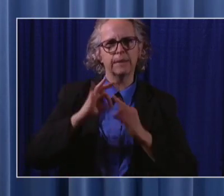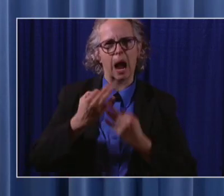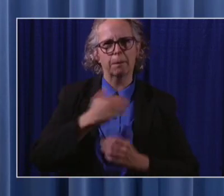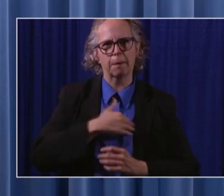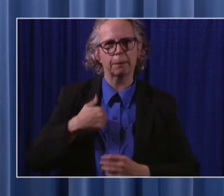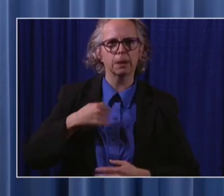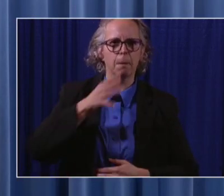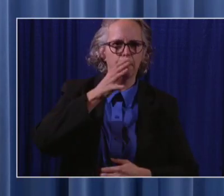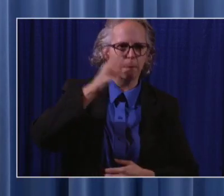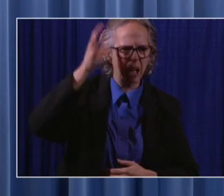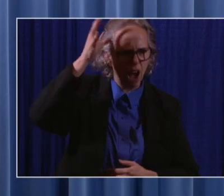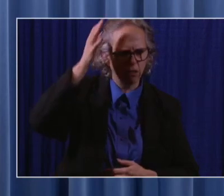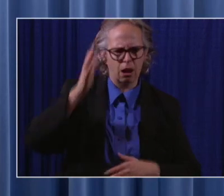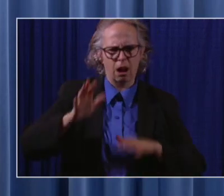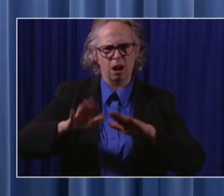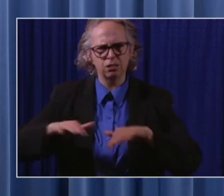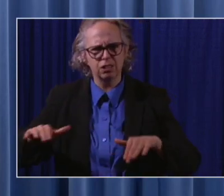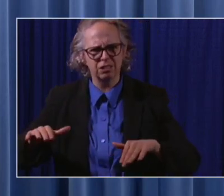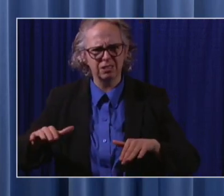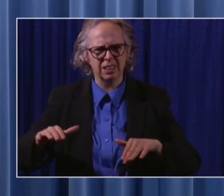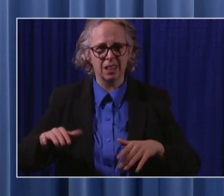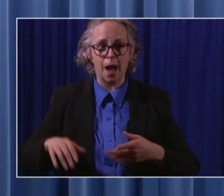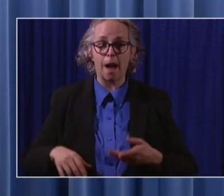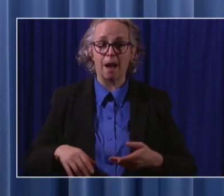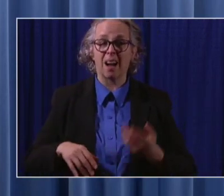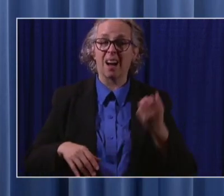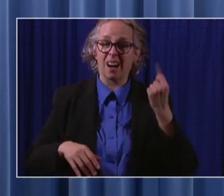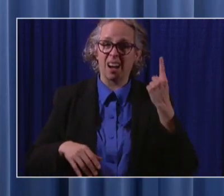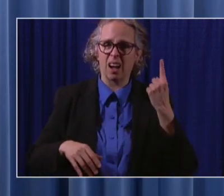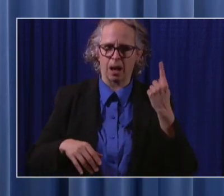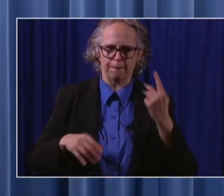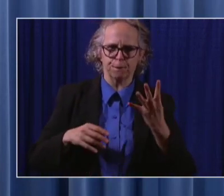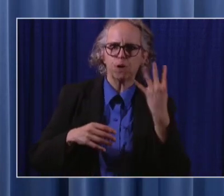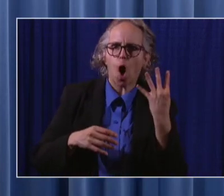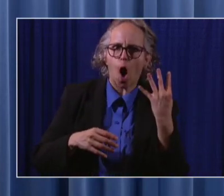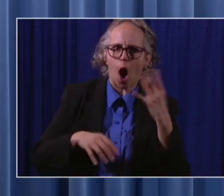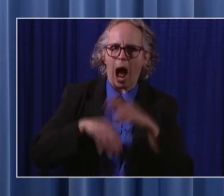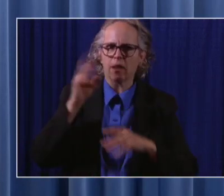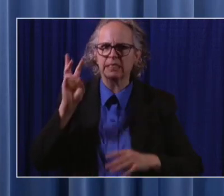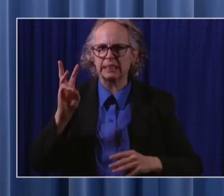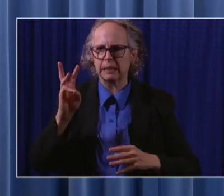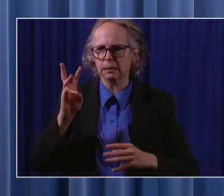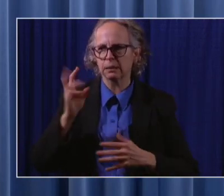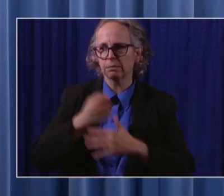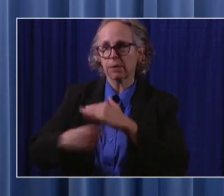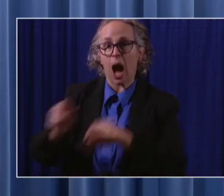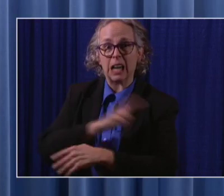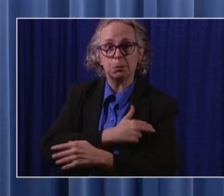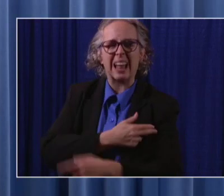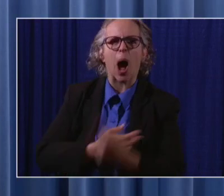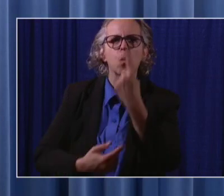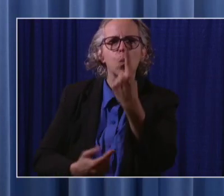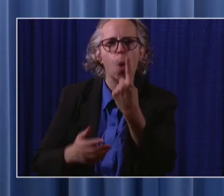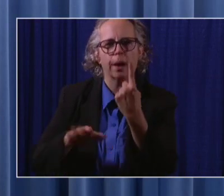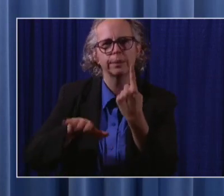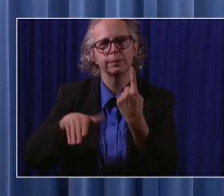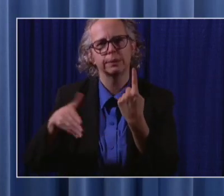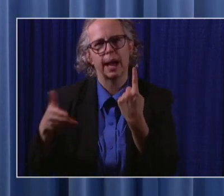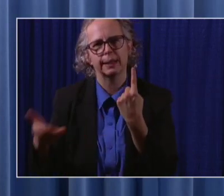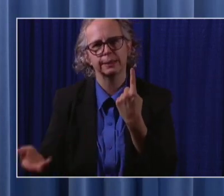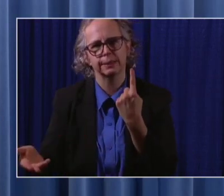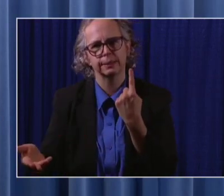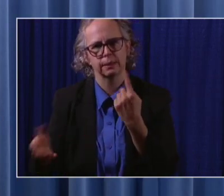were hospitalized, and tragically, 1 died. In another instance, there's an 18-year-old who's taking care of her 2